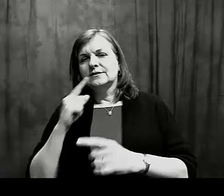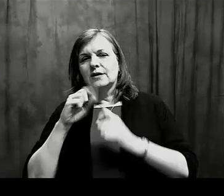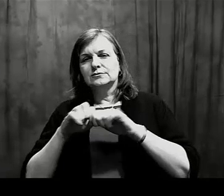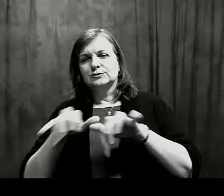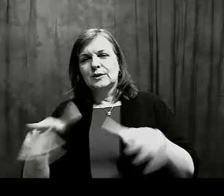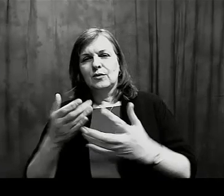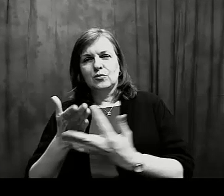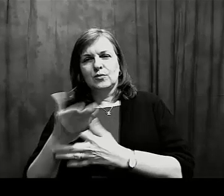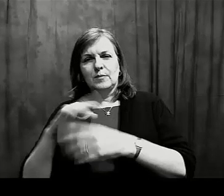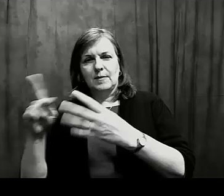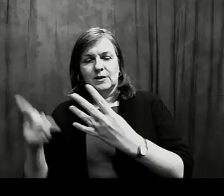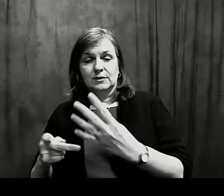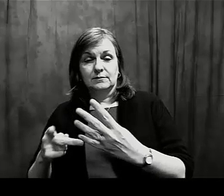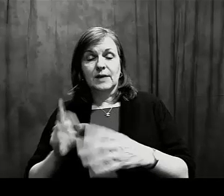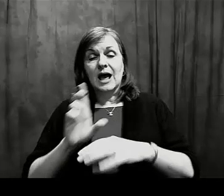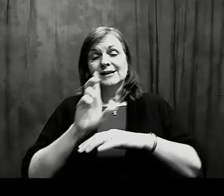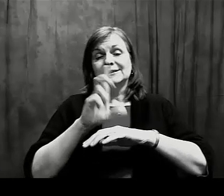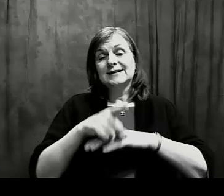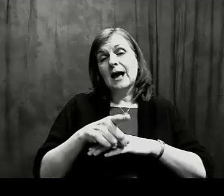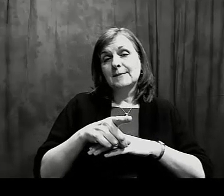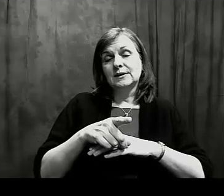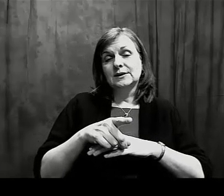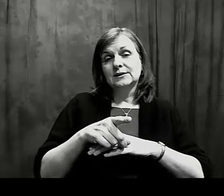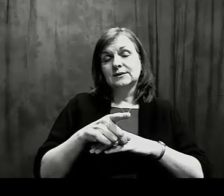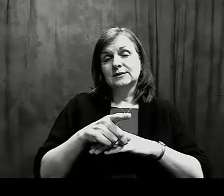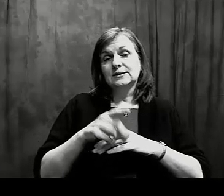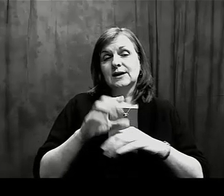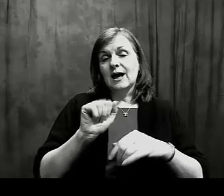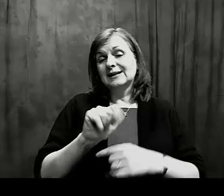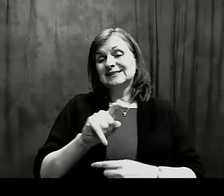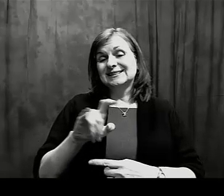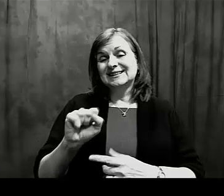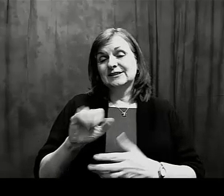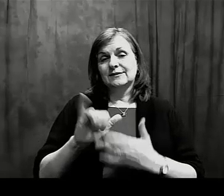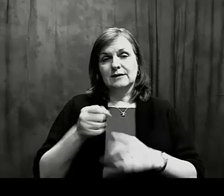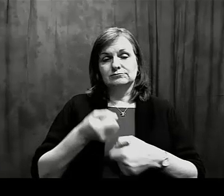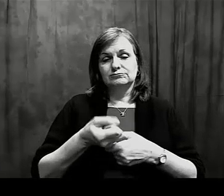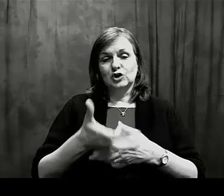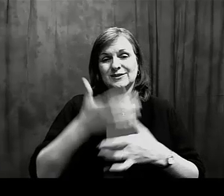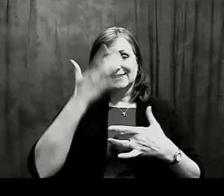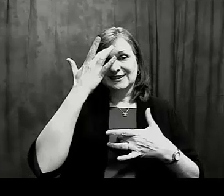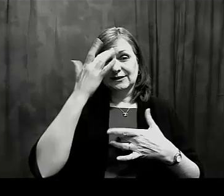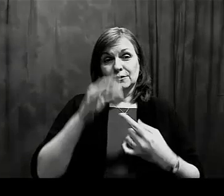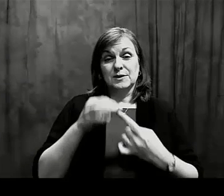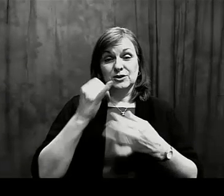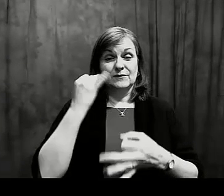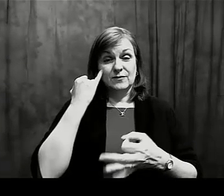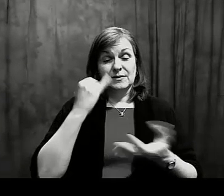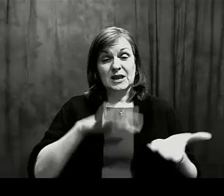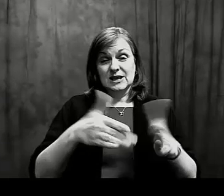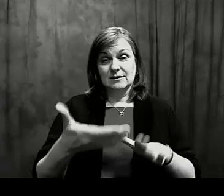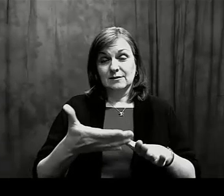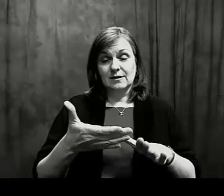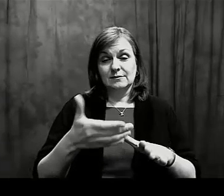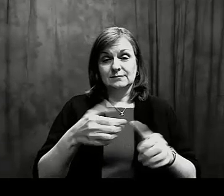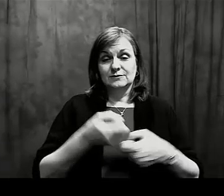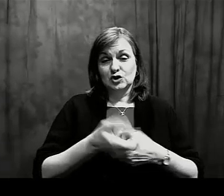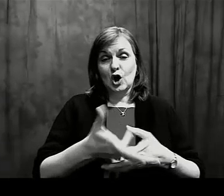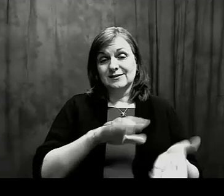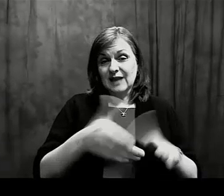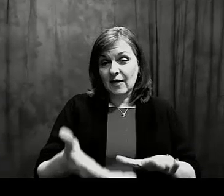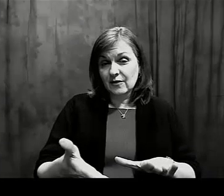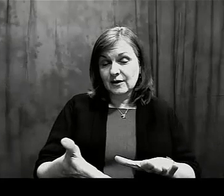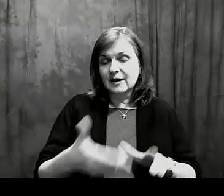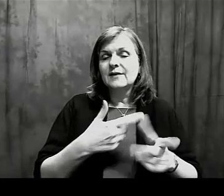in the population. Dominant alleles that cause disease, particularly ones that are lethal, are eliminated from the population